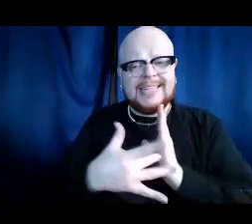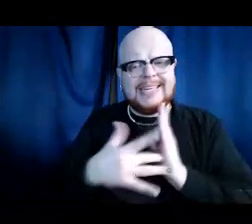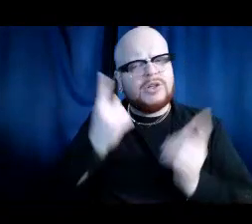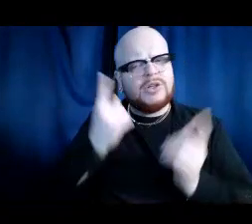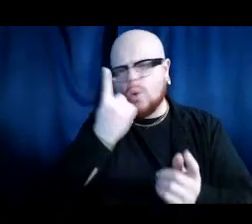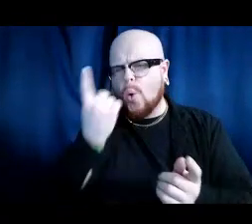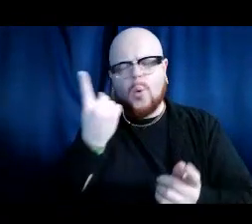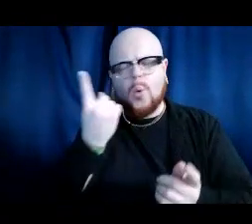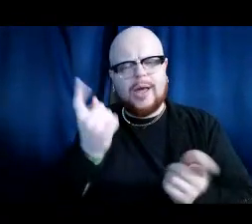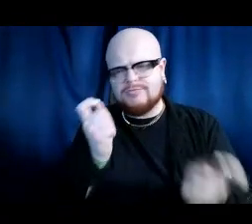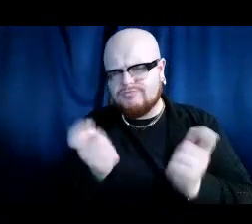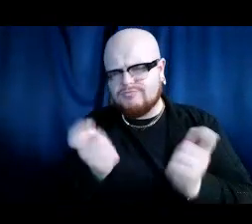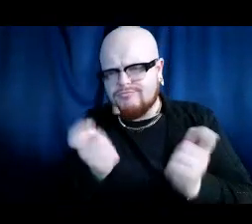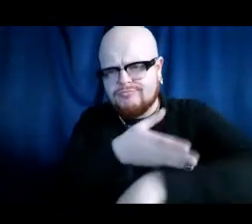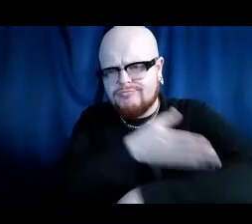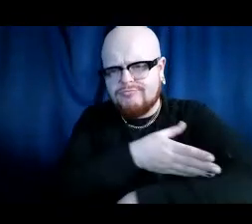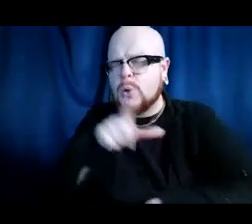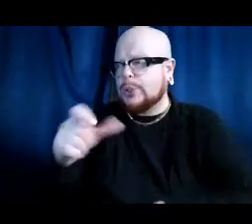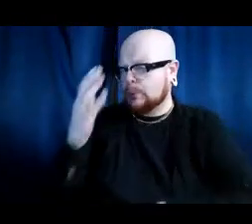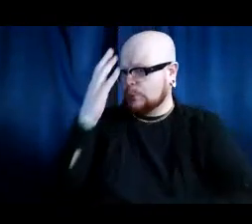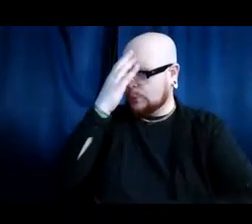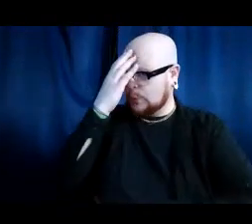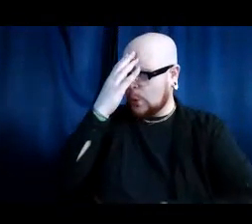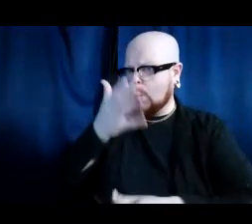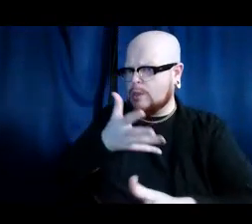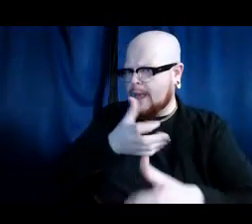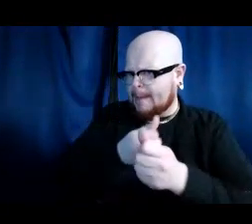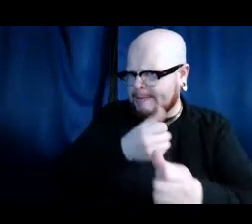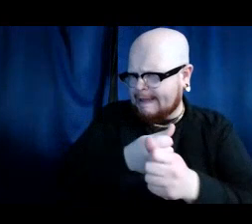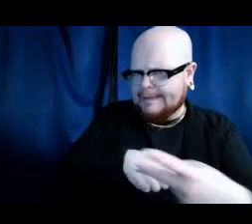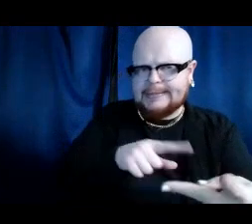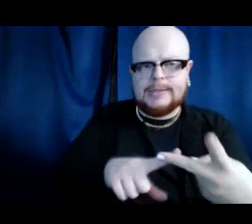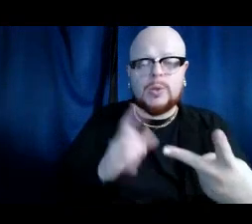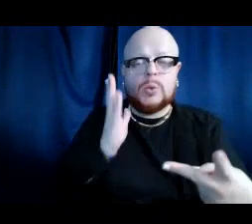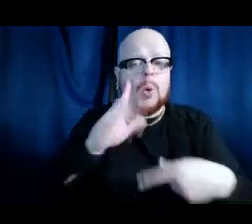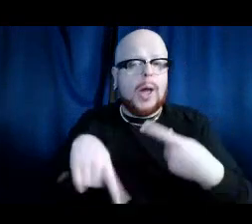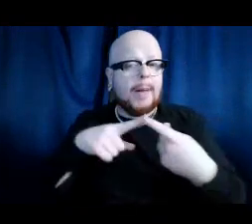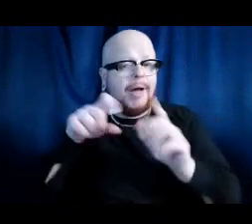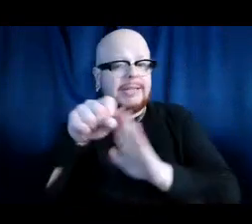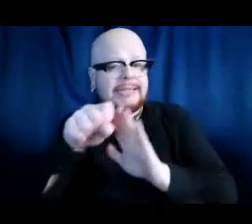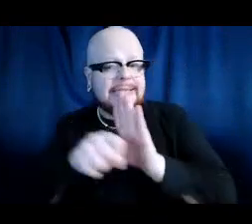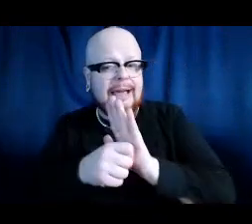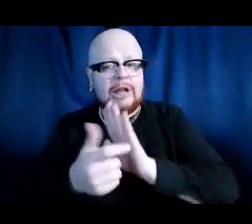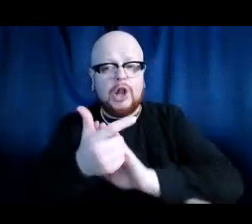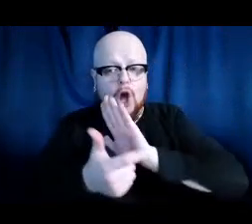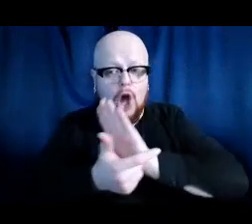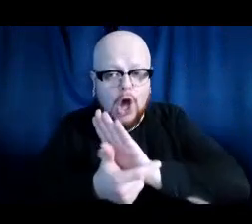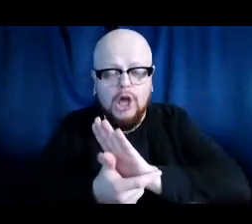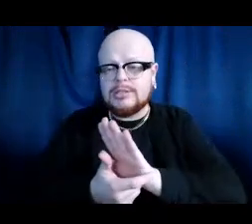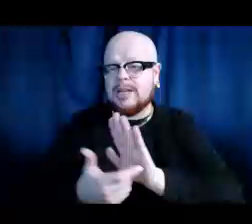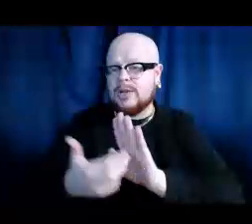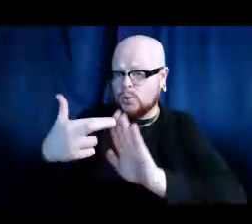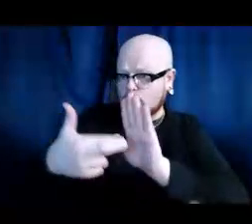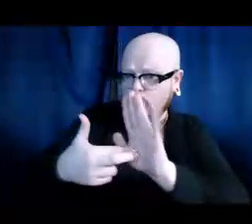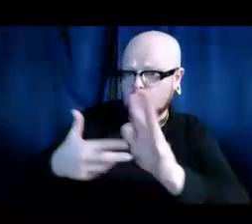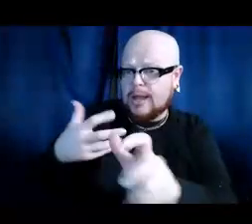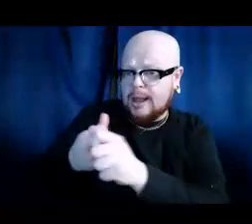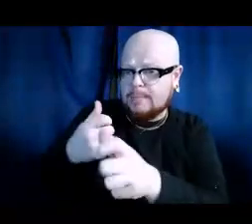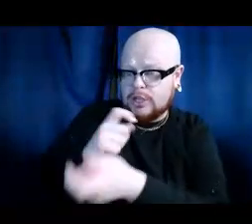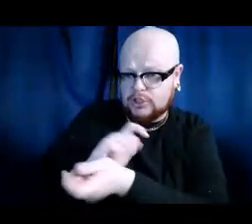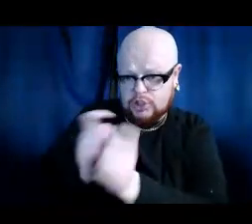guidelines, standards, and laws impacting website accessibility. This also includes updates to browsers, search